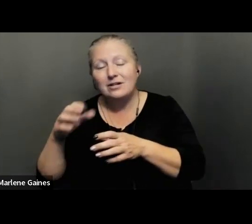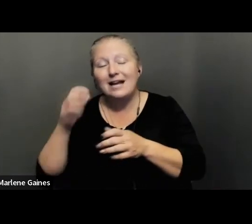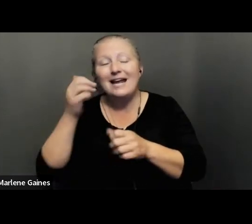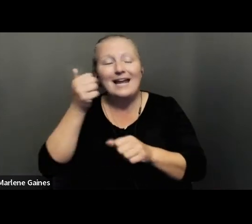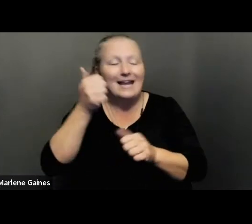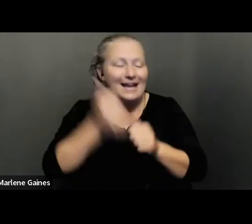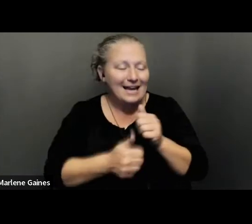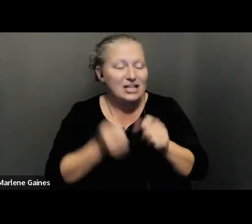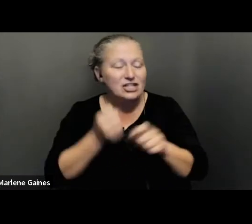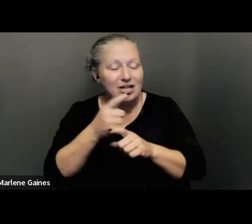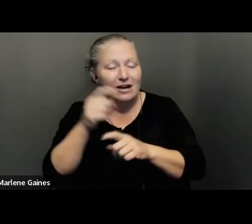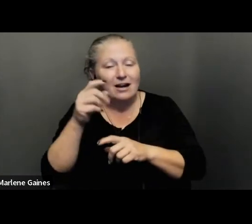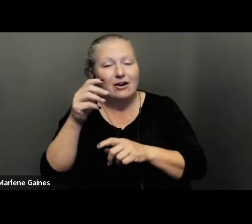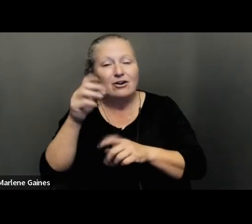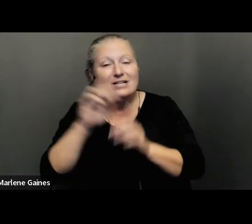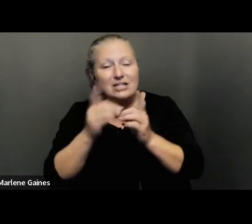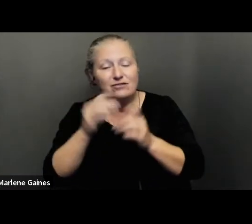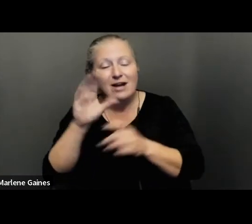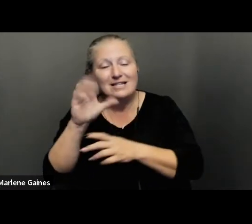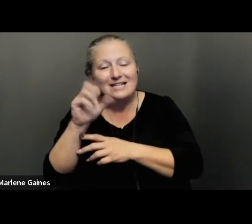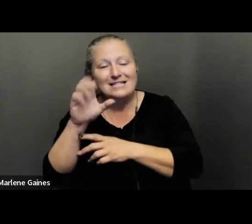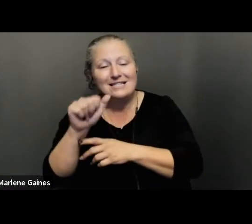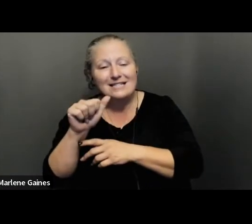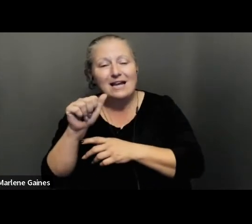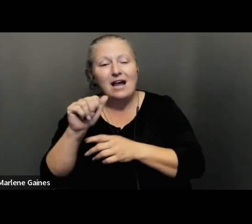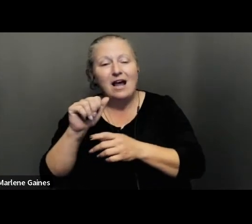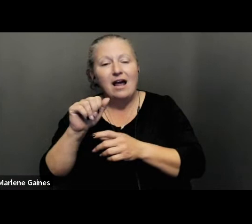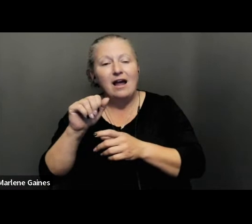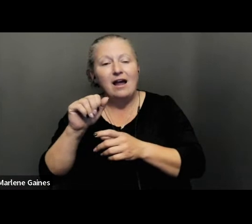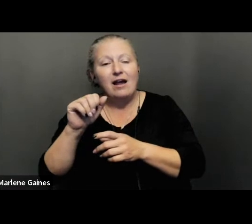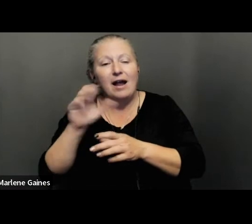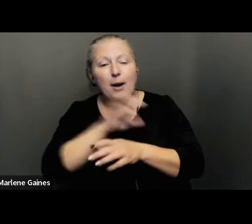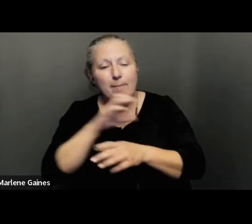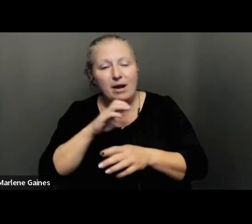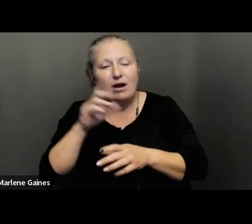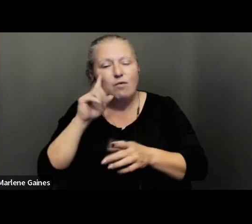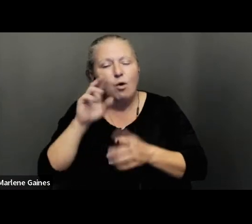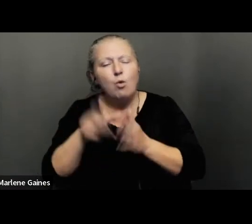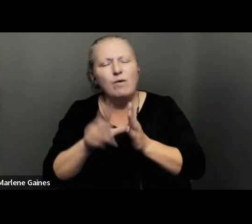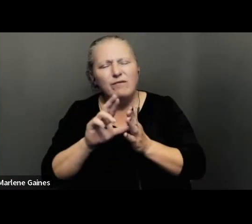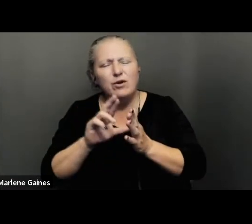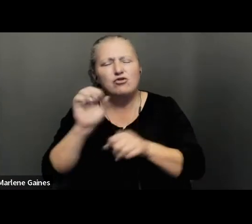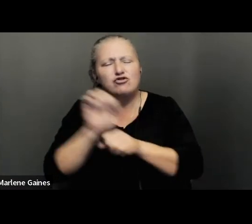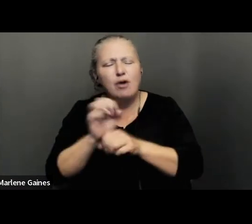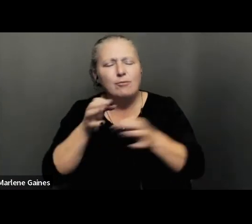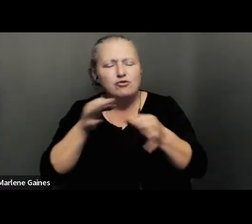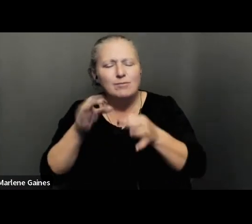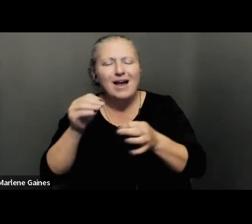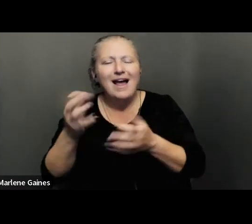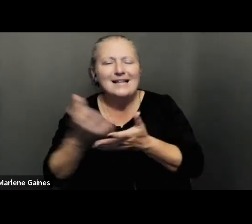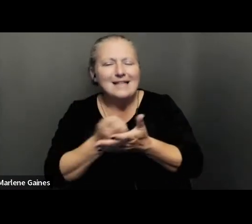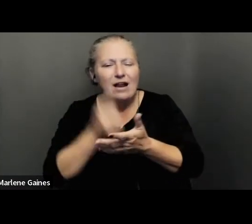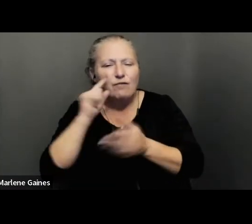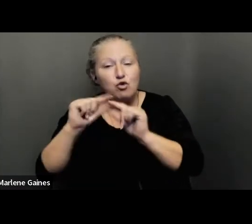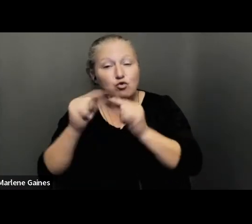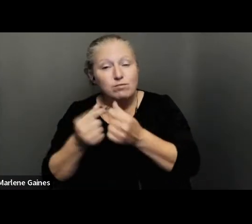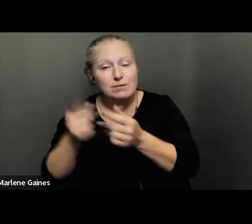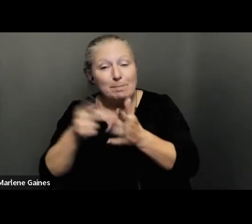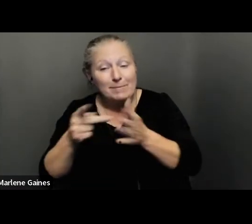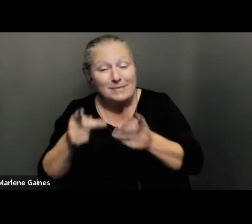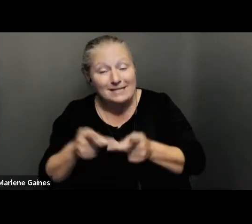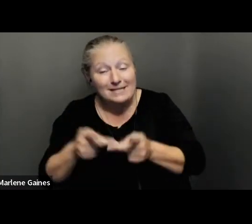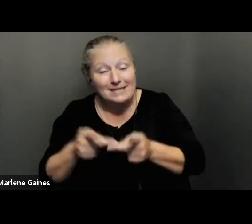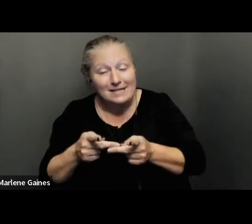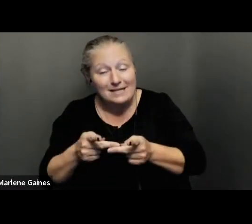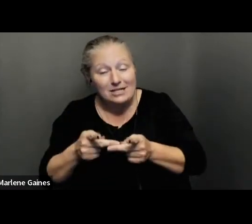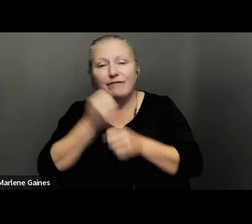and the CSEA forms a reclassification committee to review job descriptions and salaries for groups of positions that are on a